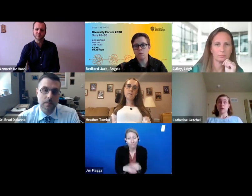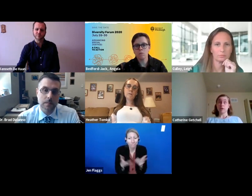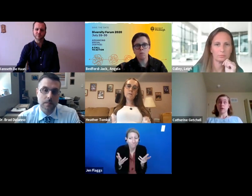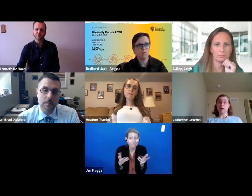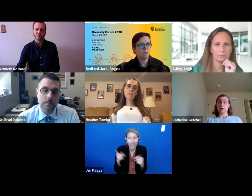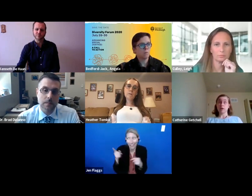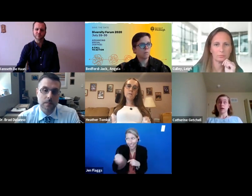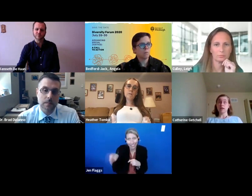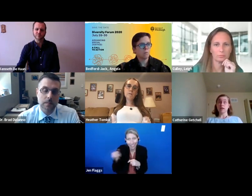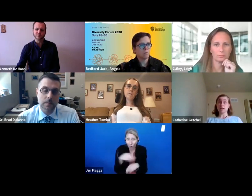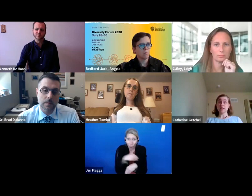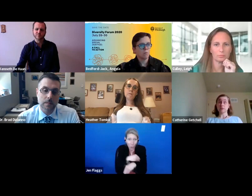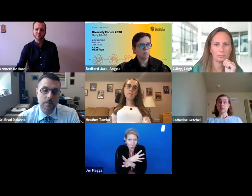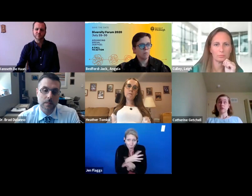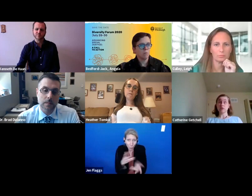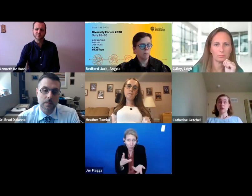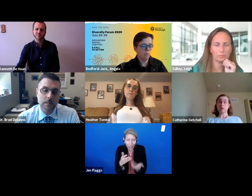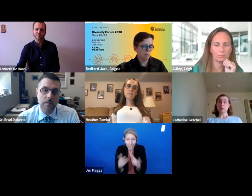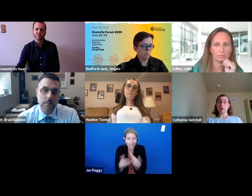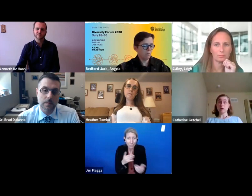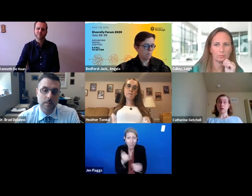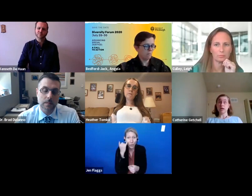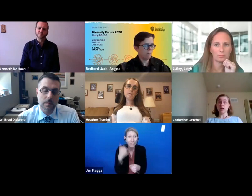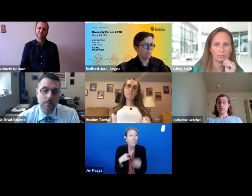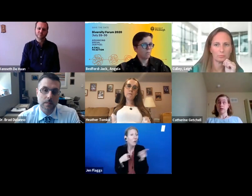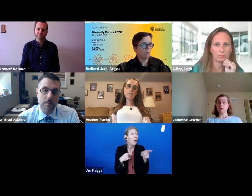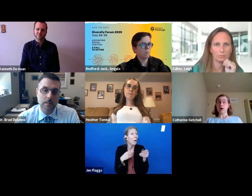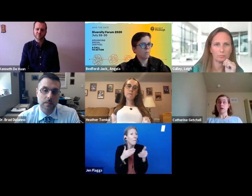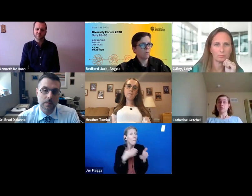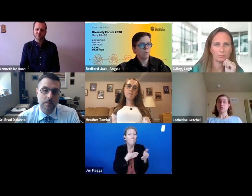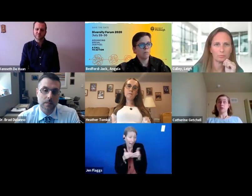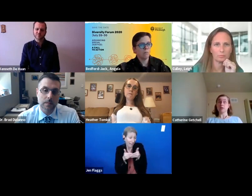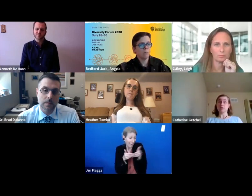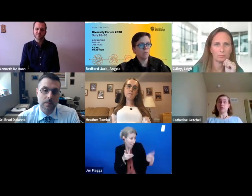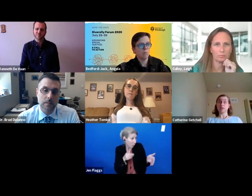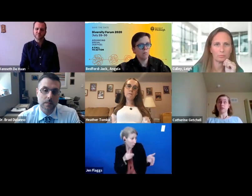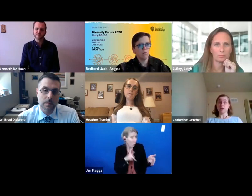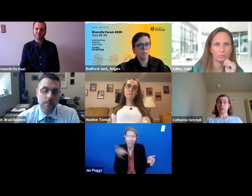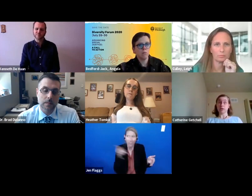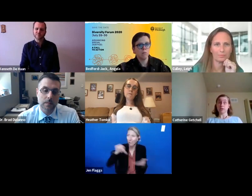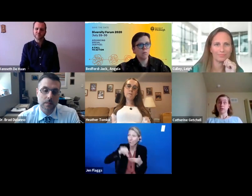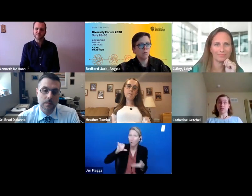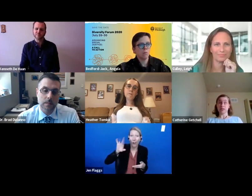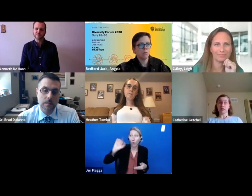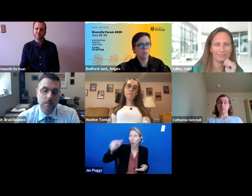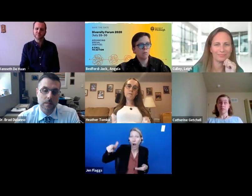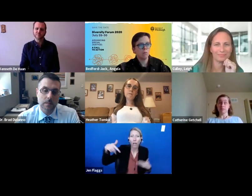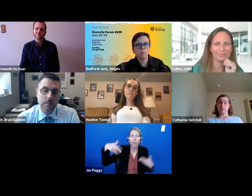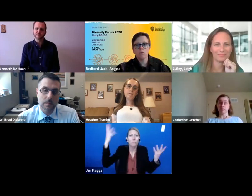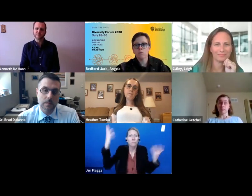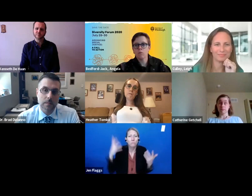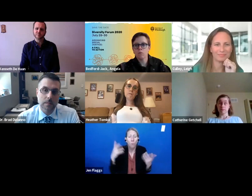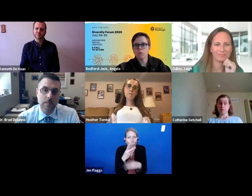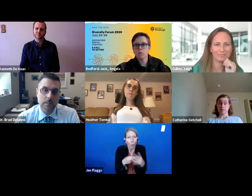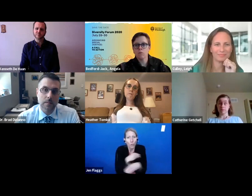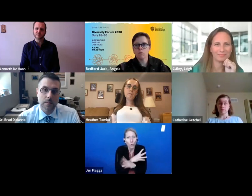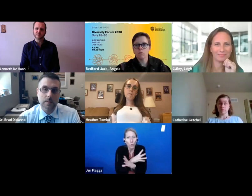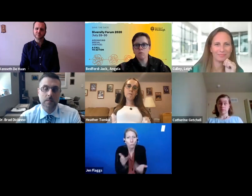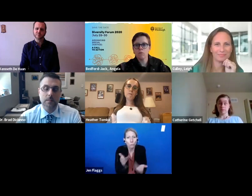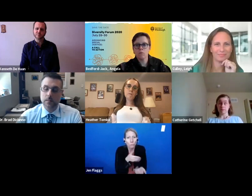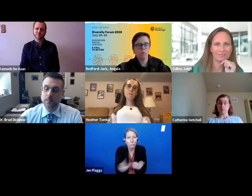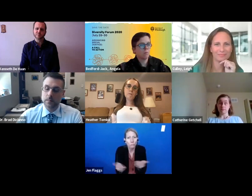on Zoom, whether they're in the next house over or in Iraq. So it's just been a really interesting time.